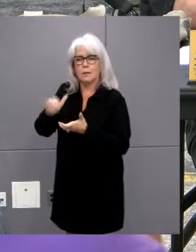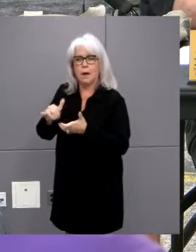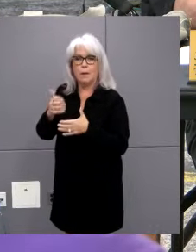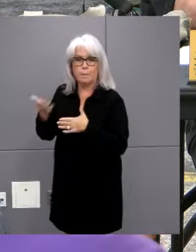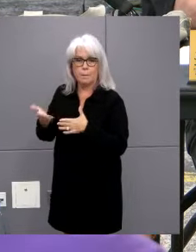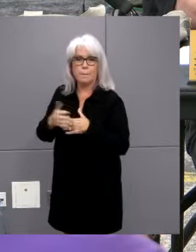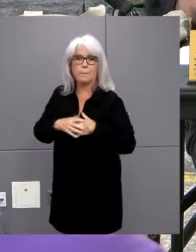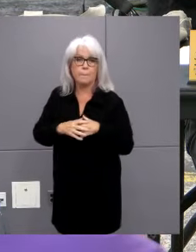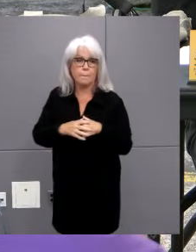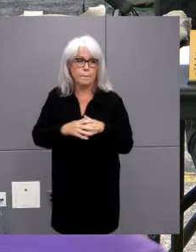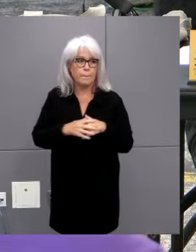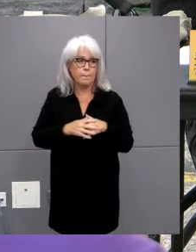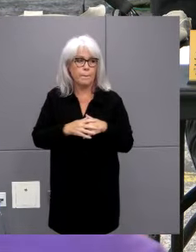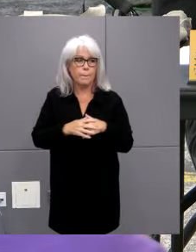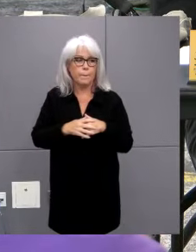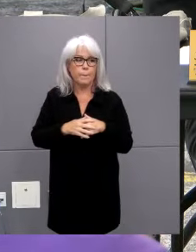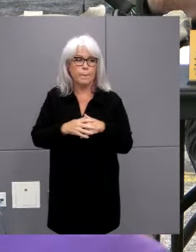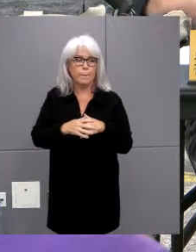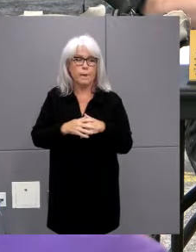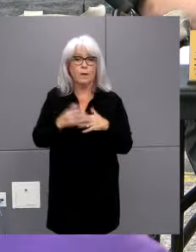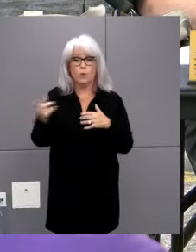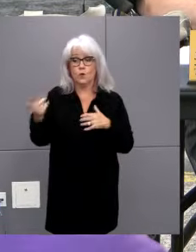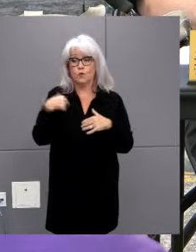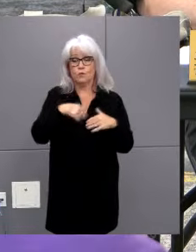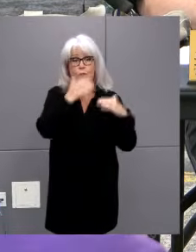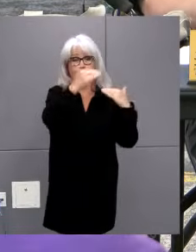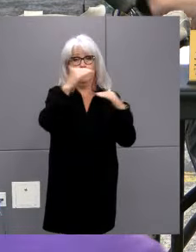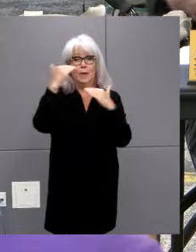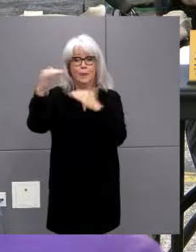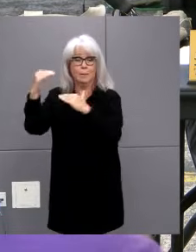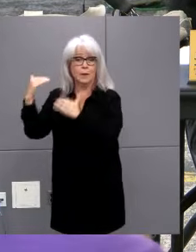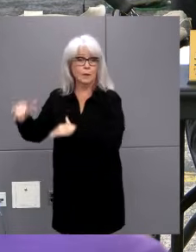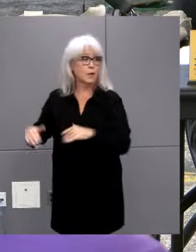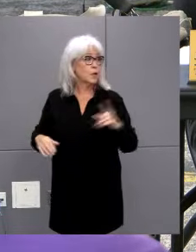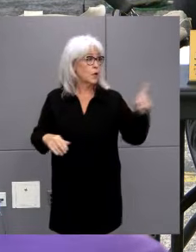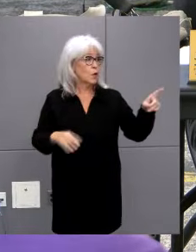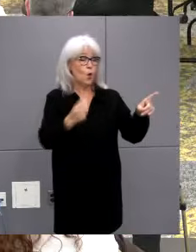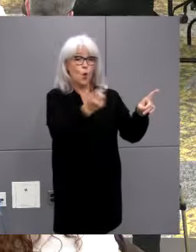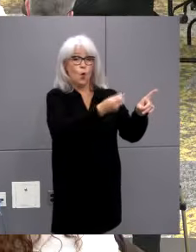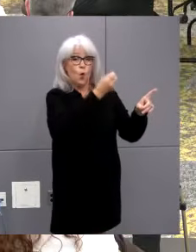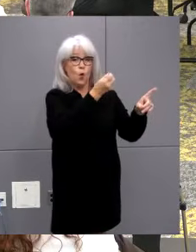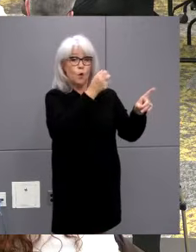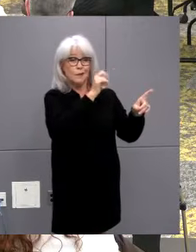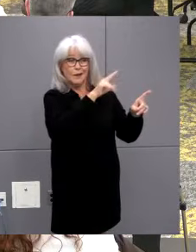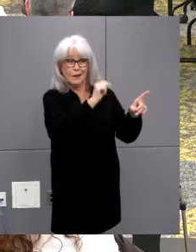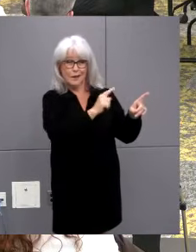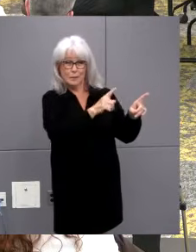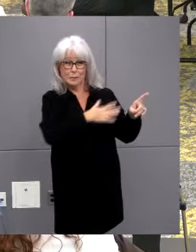Okay, I mean, there's a limit to all sides. Art, could you hang on just a second?